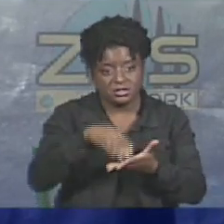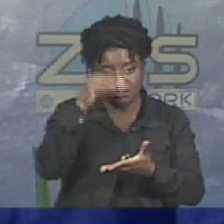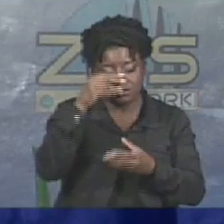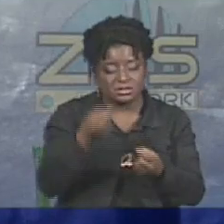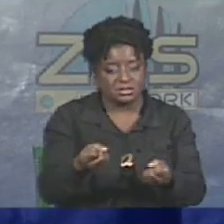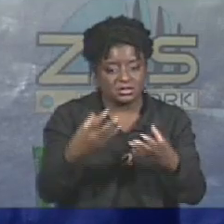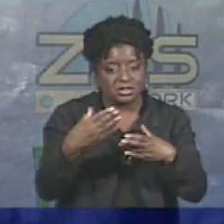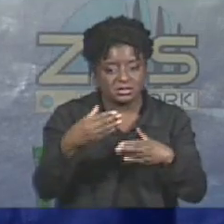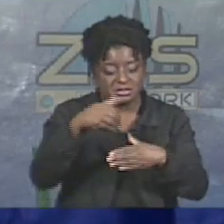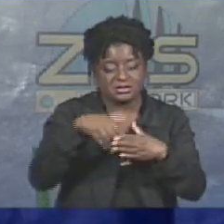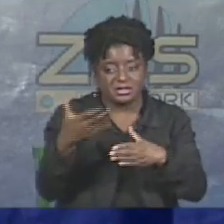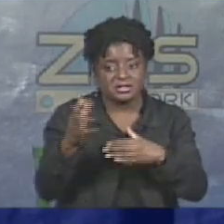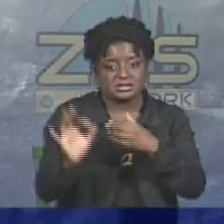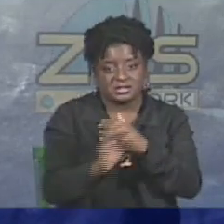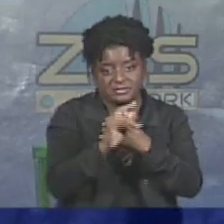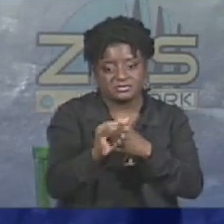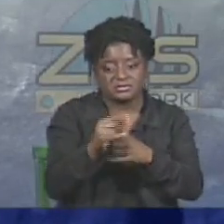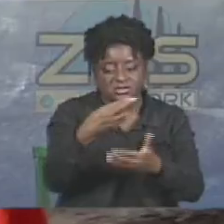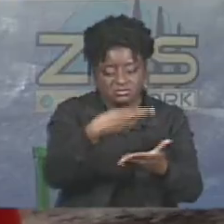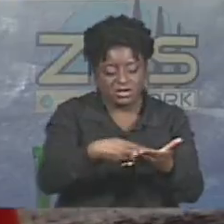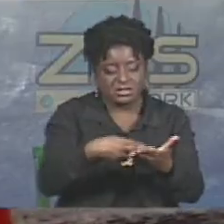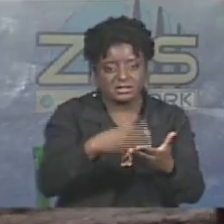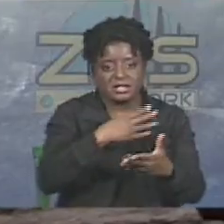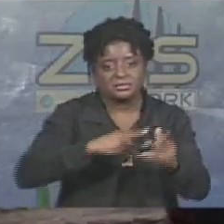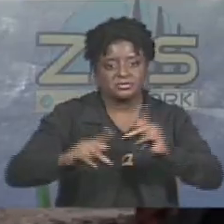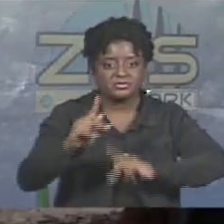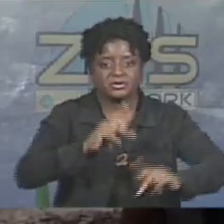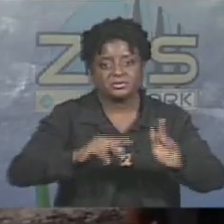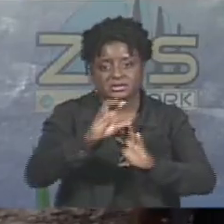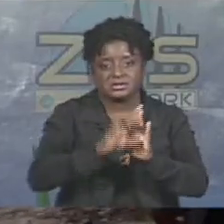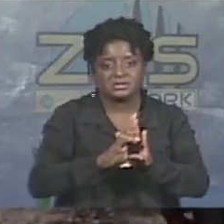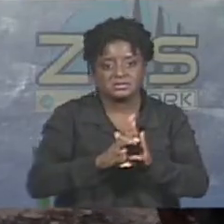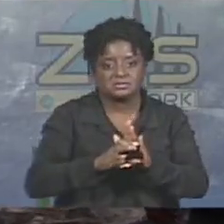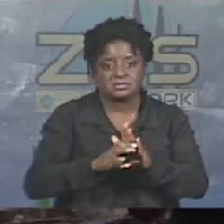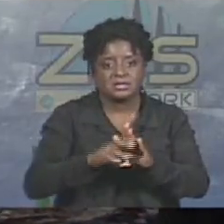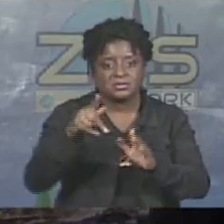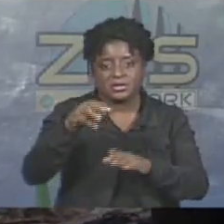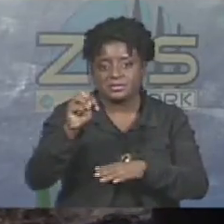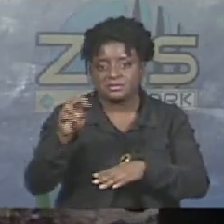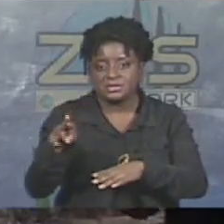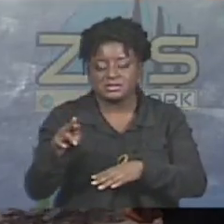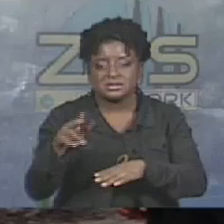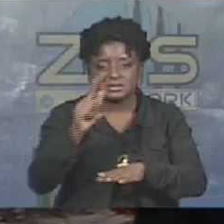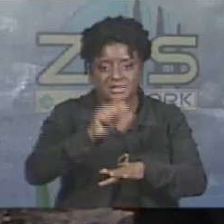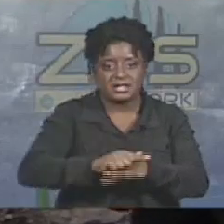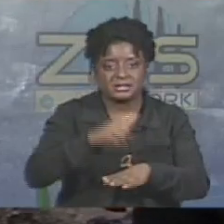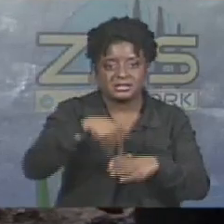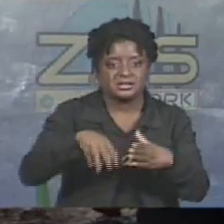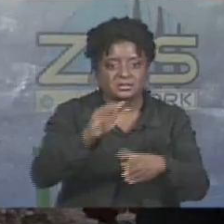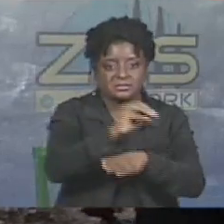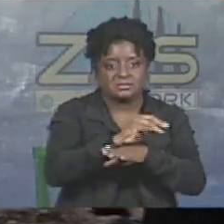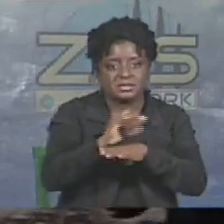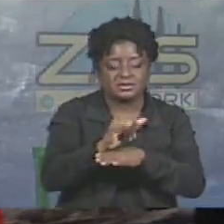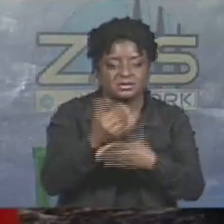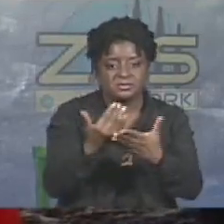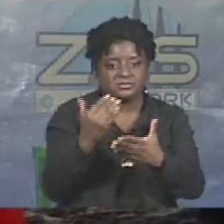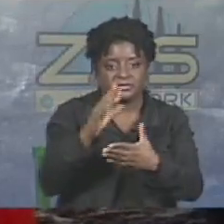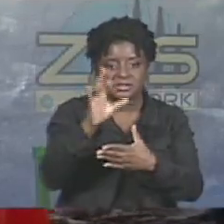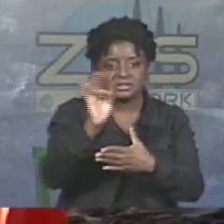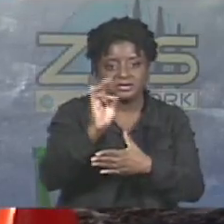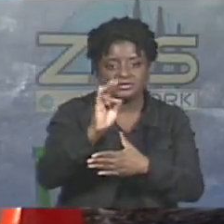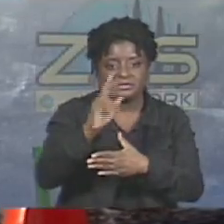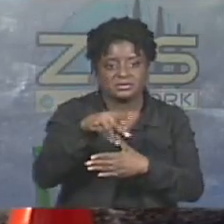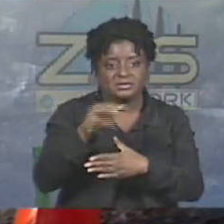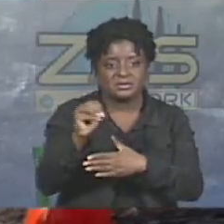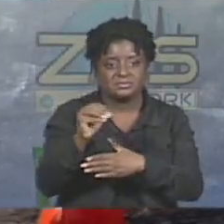of their safety record and safety performance. Prime Minister Minnis landed in Mayagüana shortly before 7 o'clock. This is where he came to view